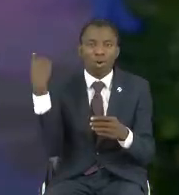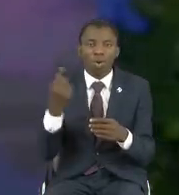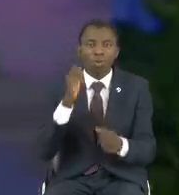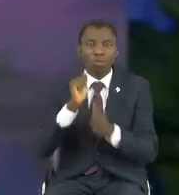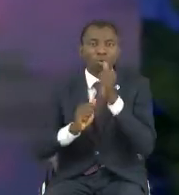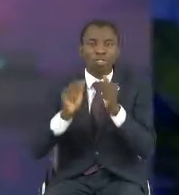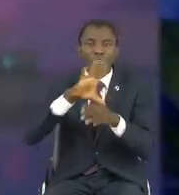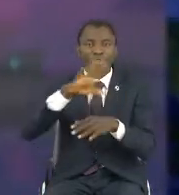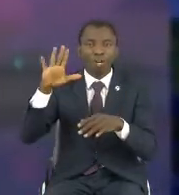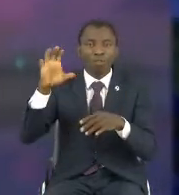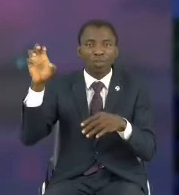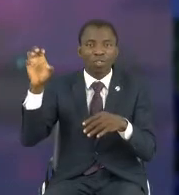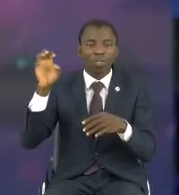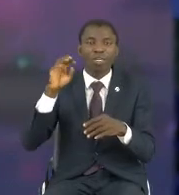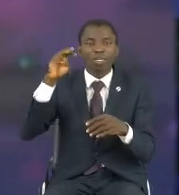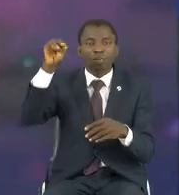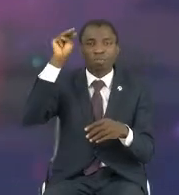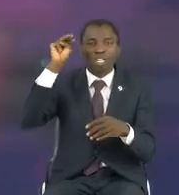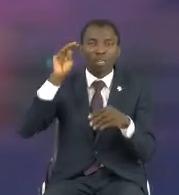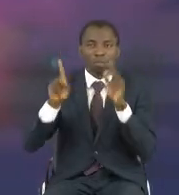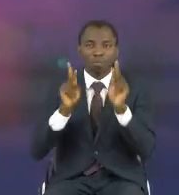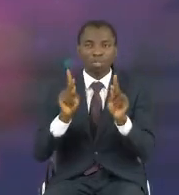500 million.